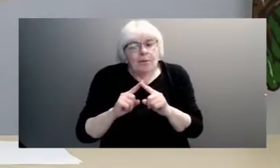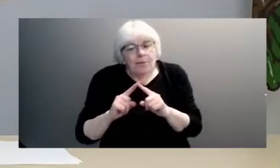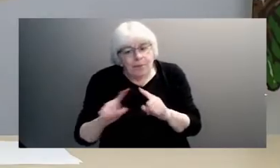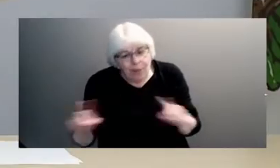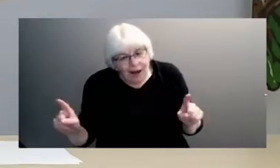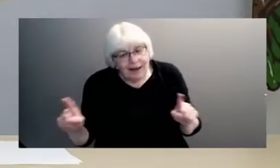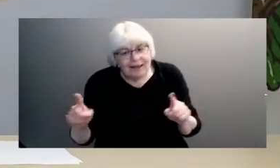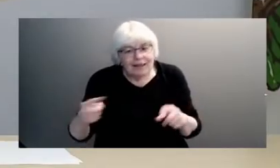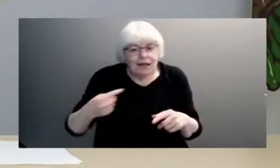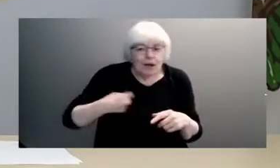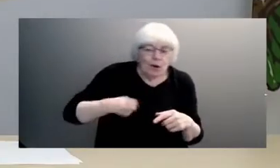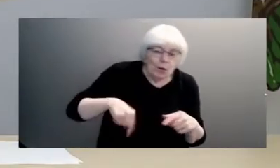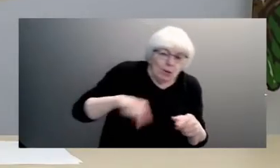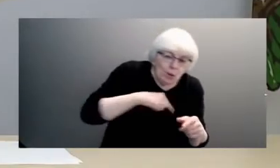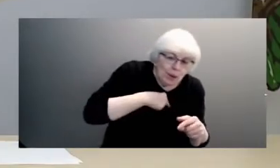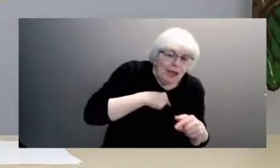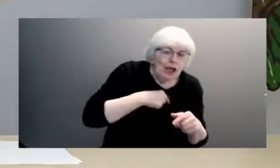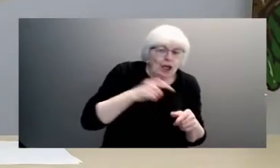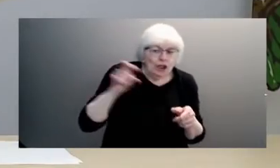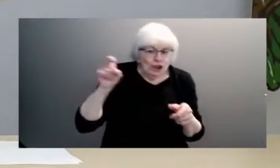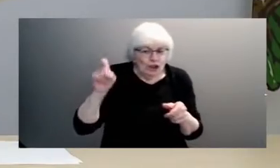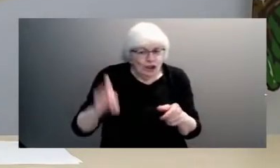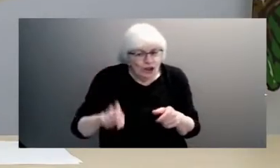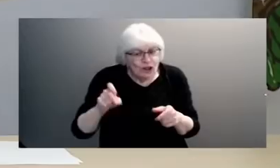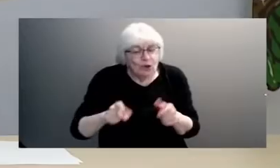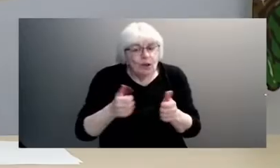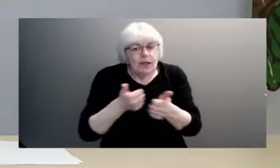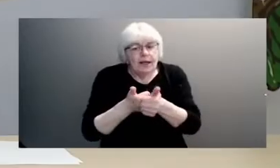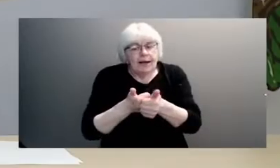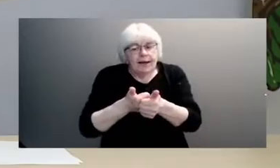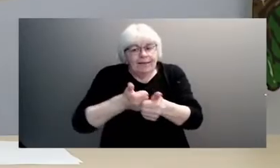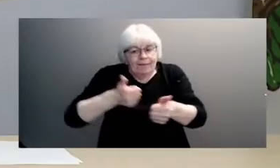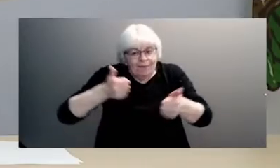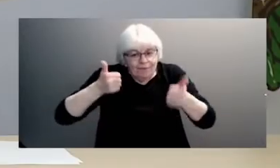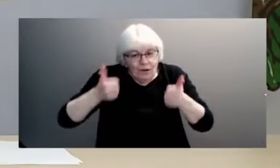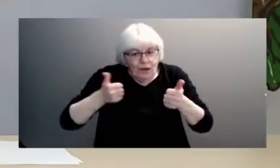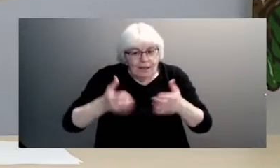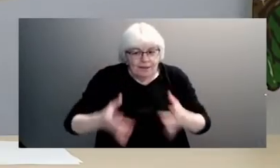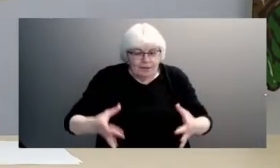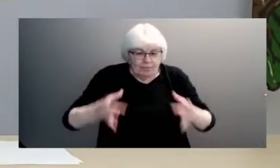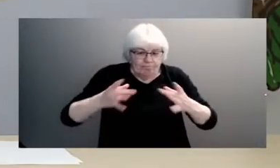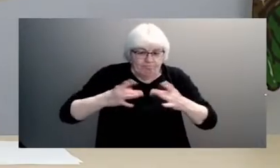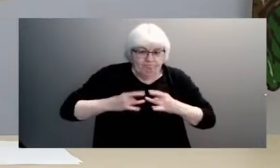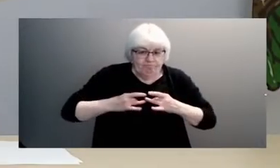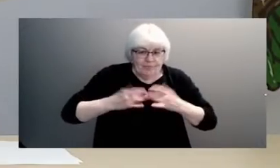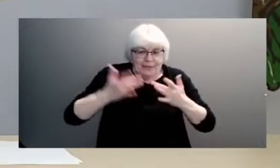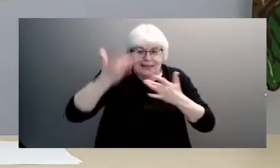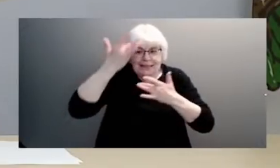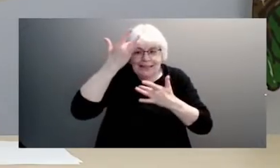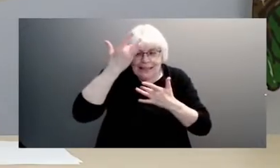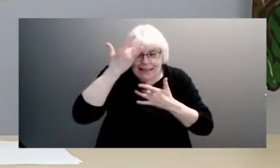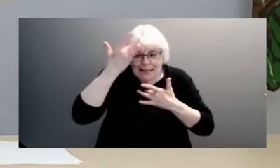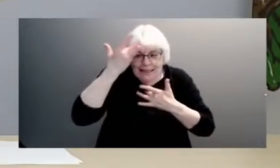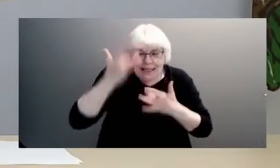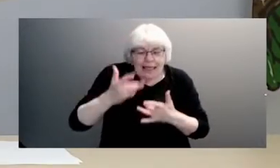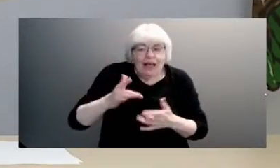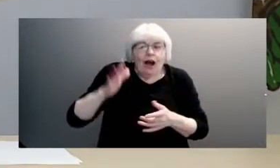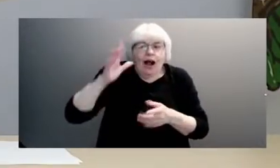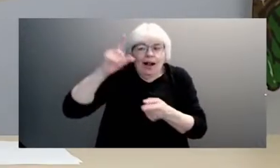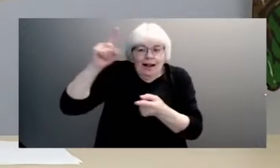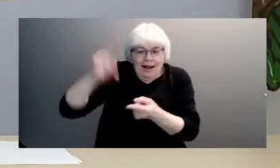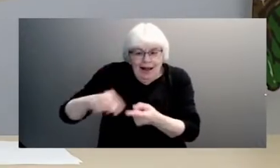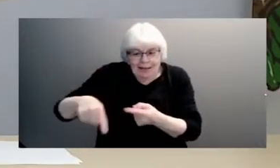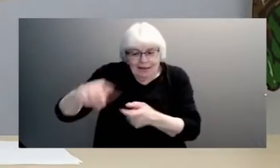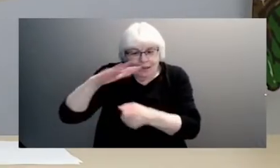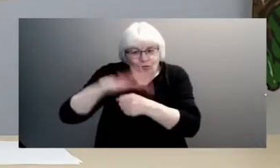will be important, and that's why we're putting these all these enhanced measures in place. I think we have